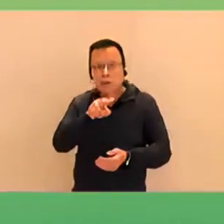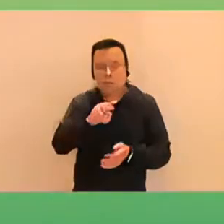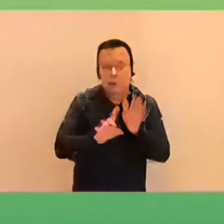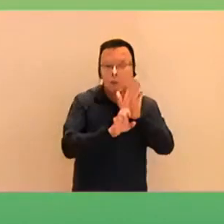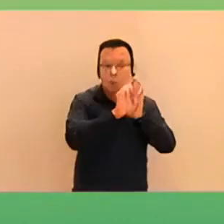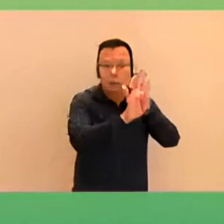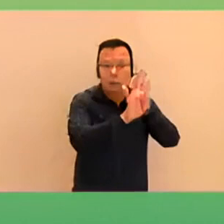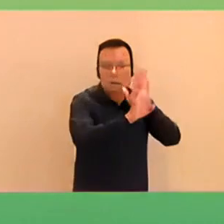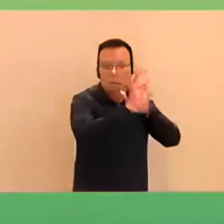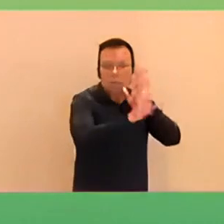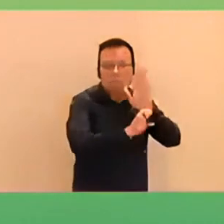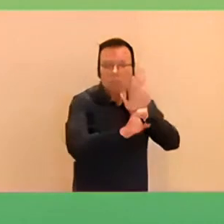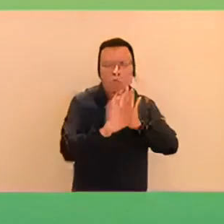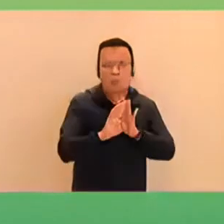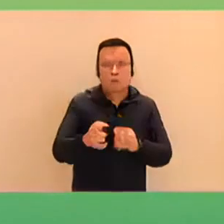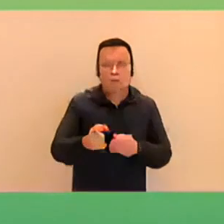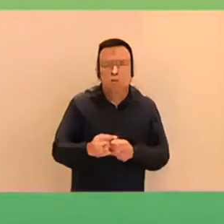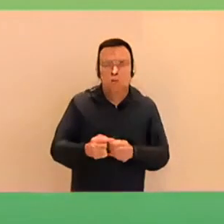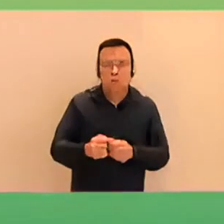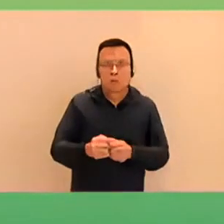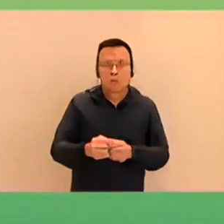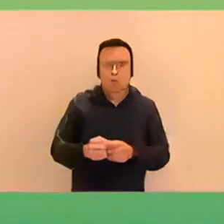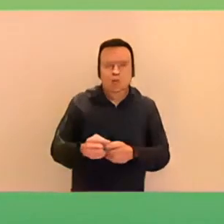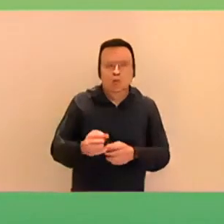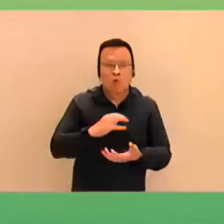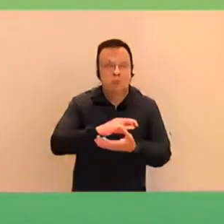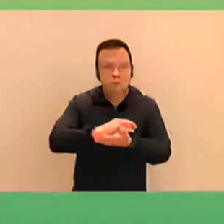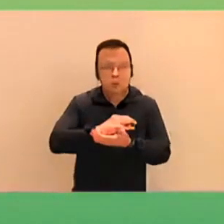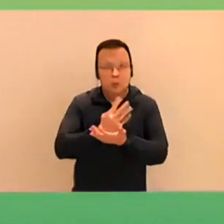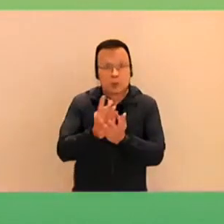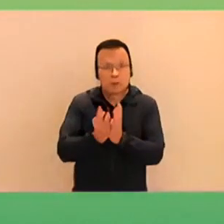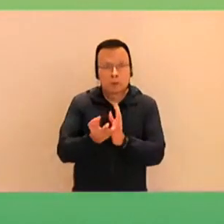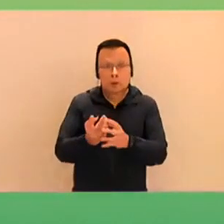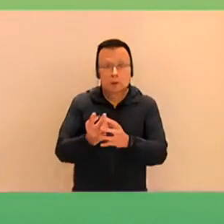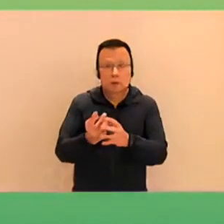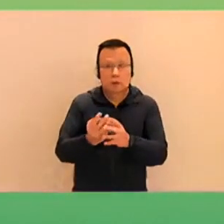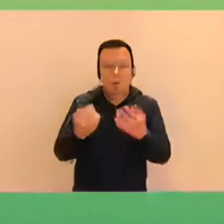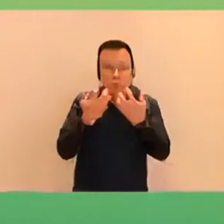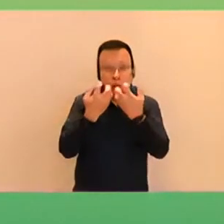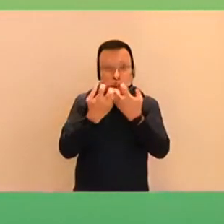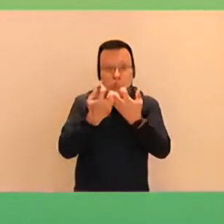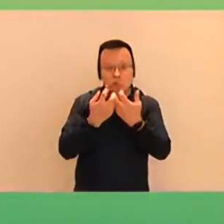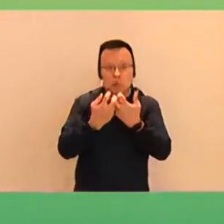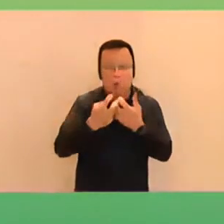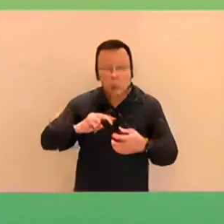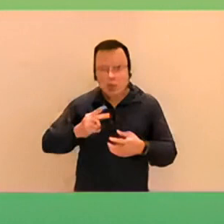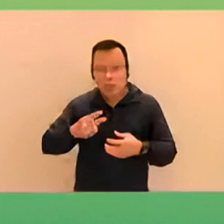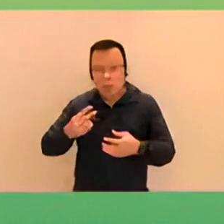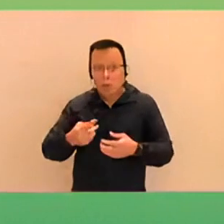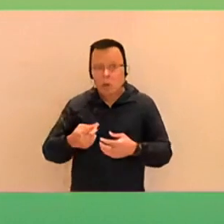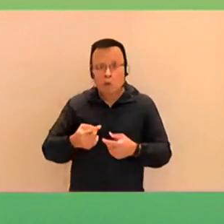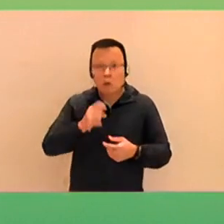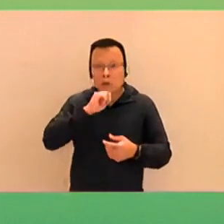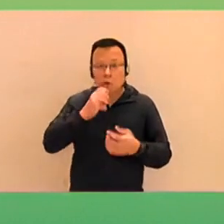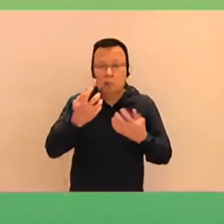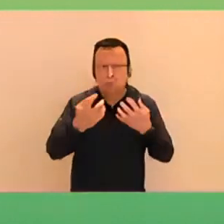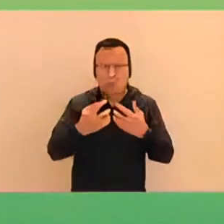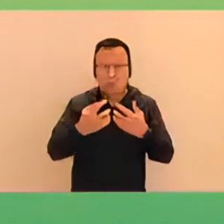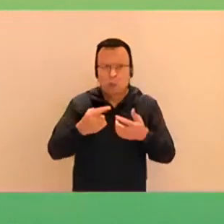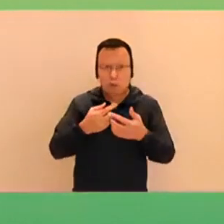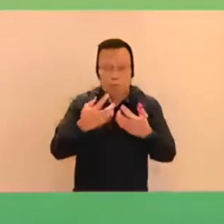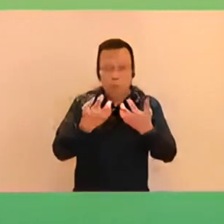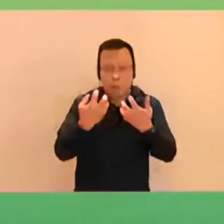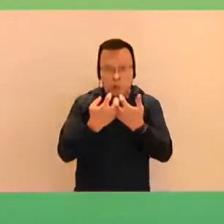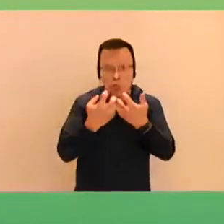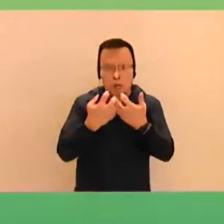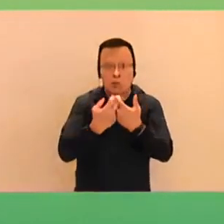And after that, we told them we have the data for the office, for the mall, for the overall complex, and compared to national